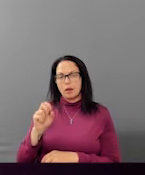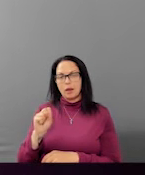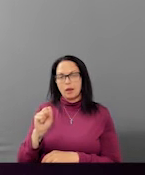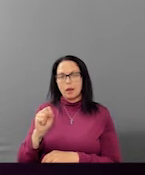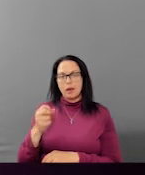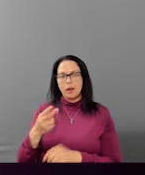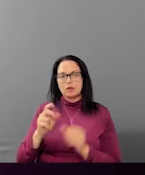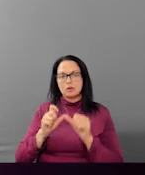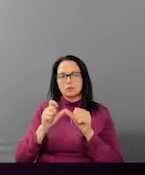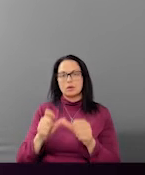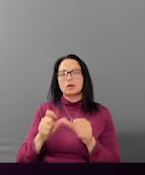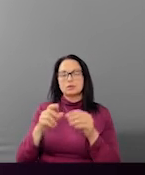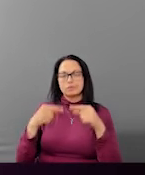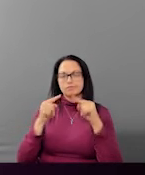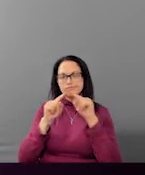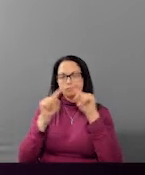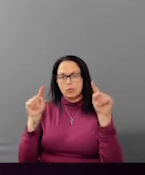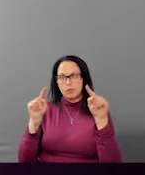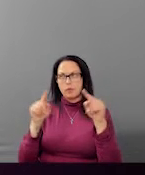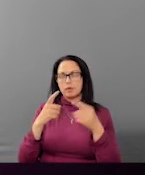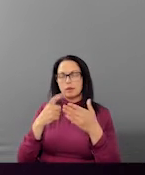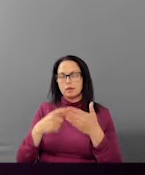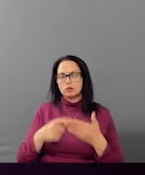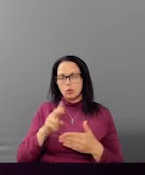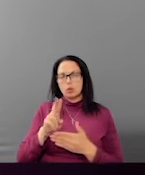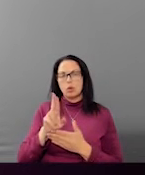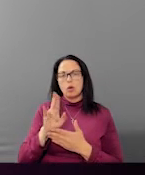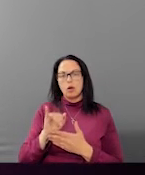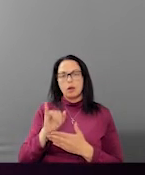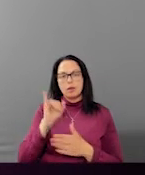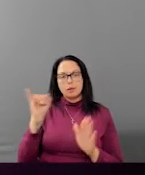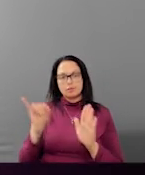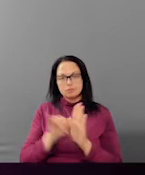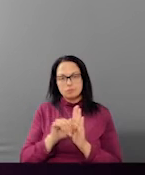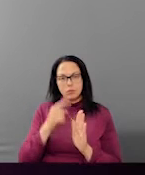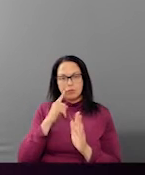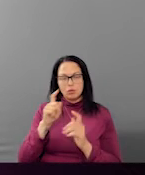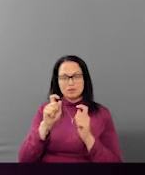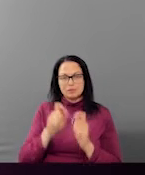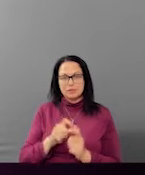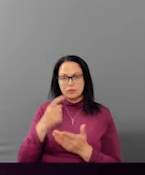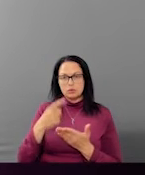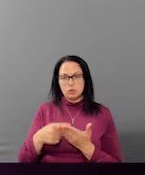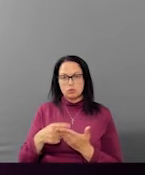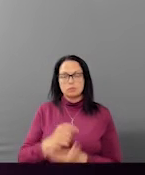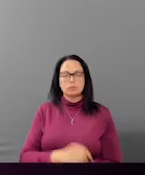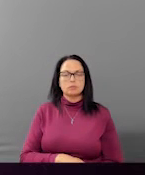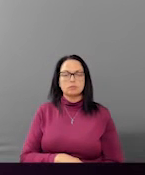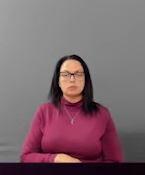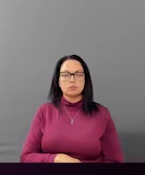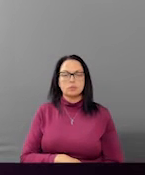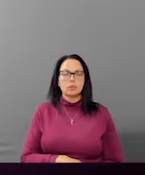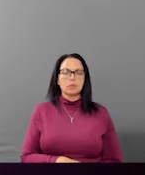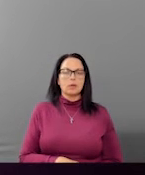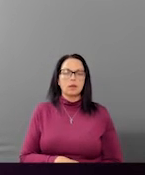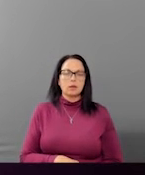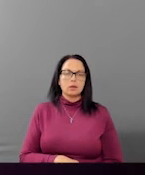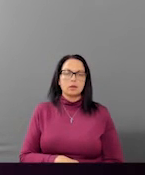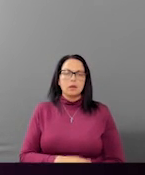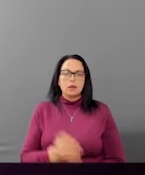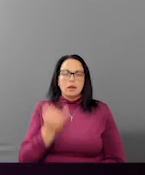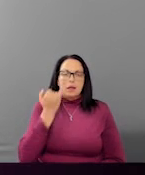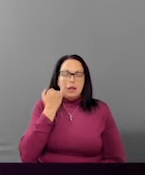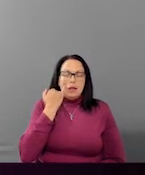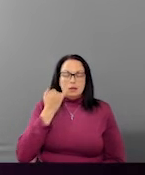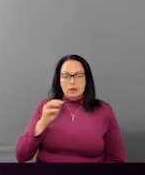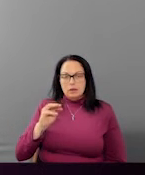provided above, and then the token URI, which is the token identifier for that specific token. And we say if there is metadata, if this comes